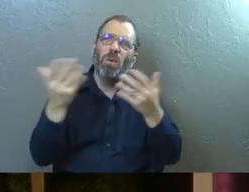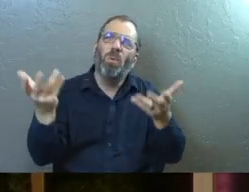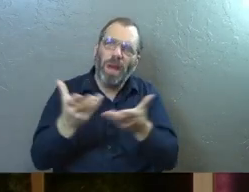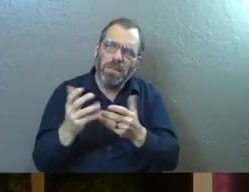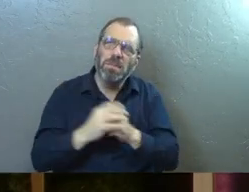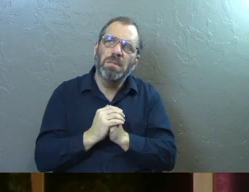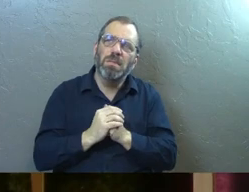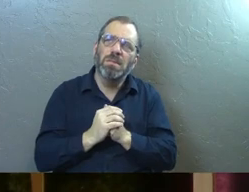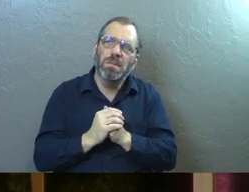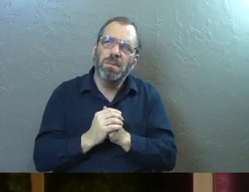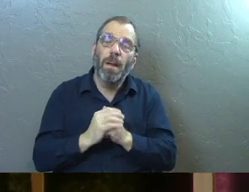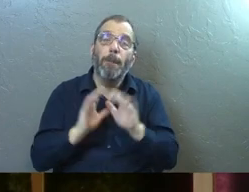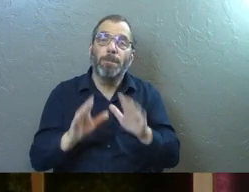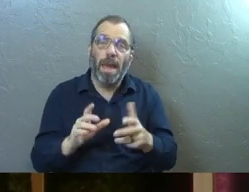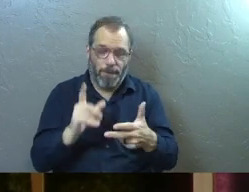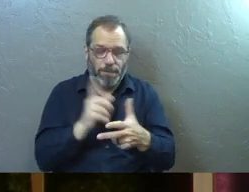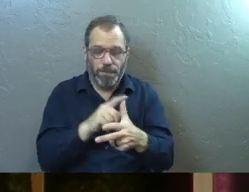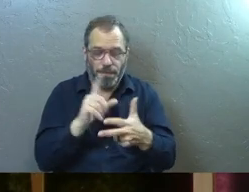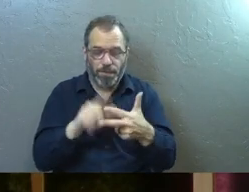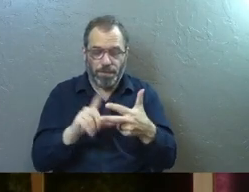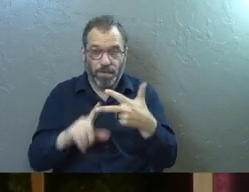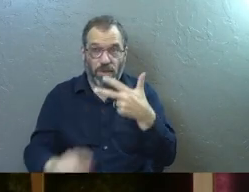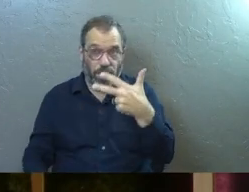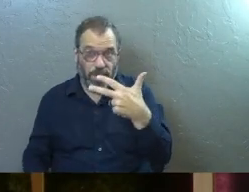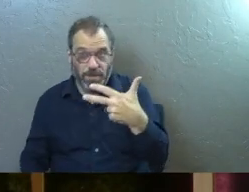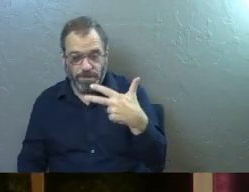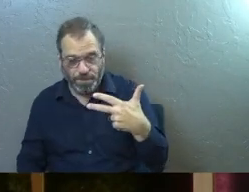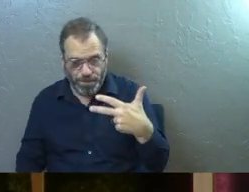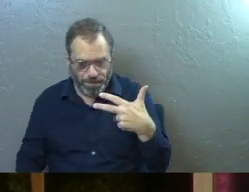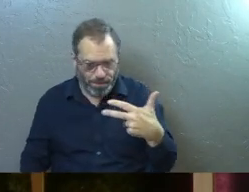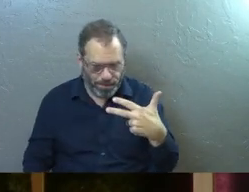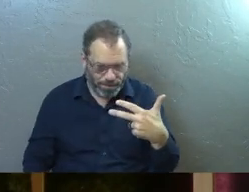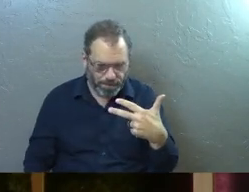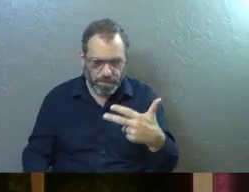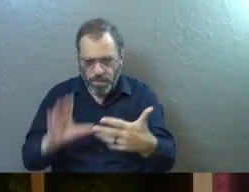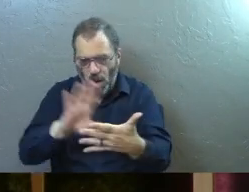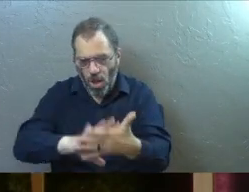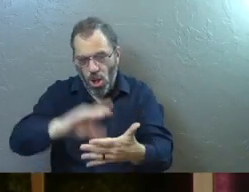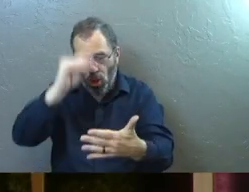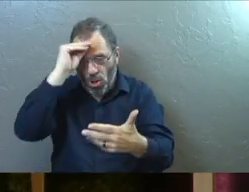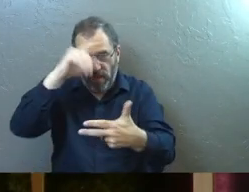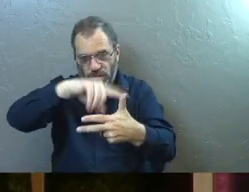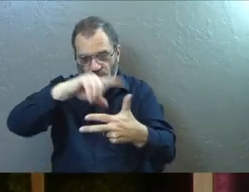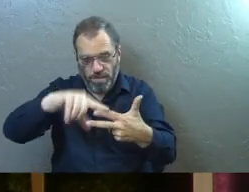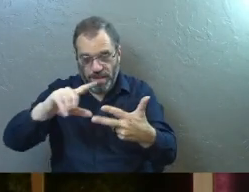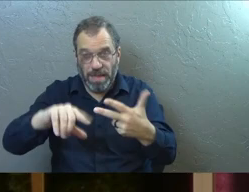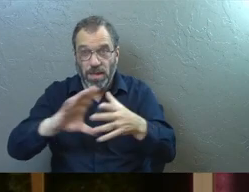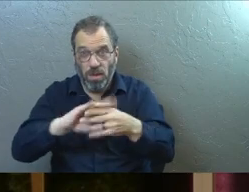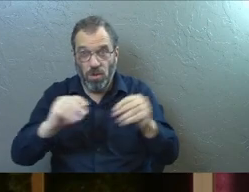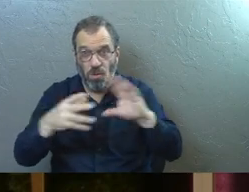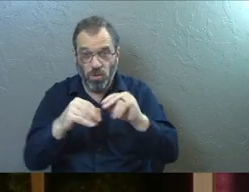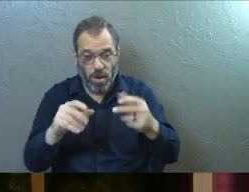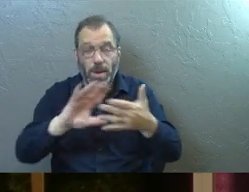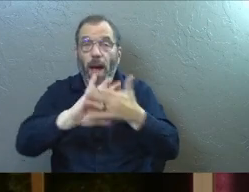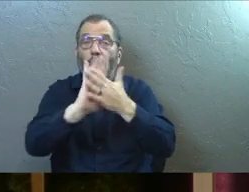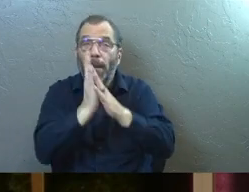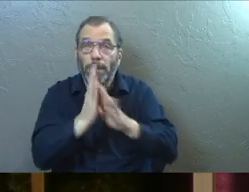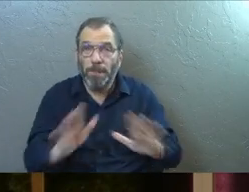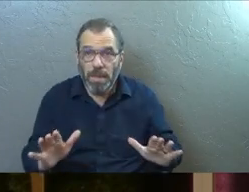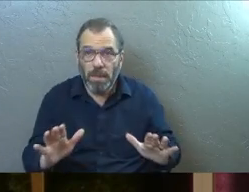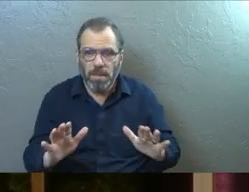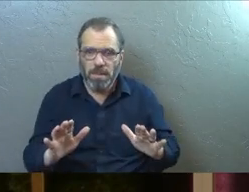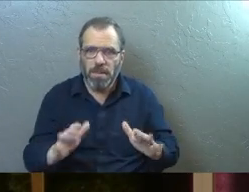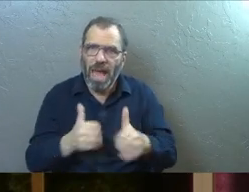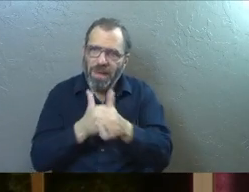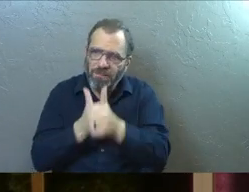path? And so now I got three things that I think we can learn, three things to know from this story about peace and how to